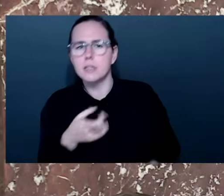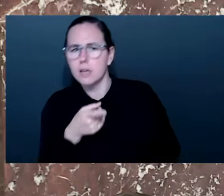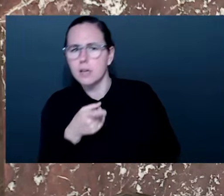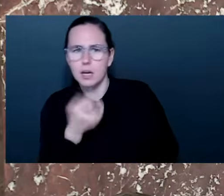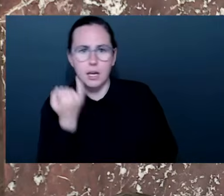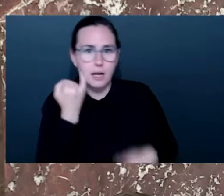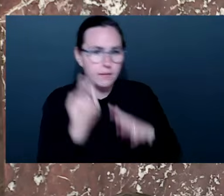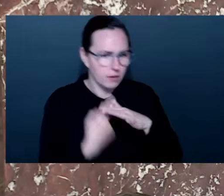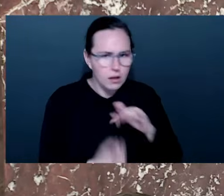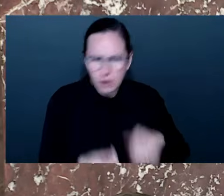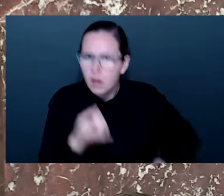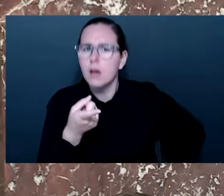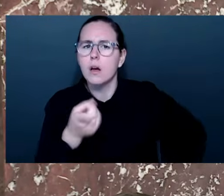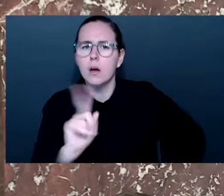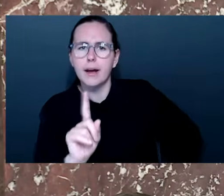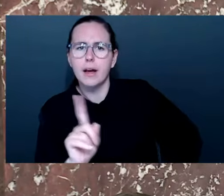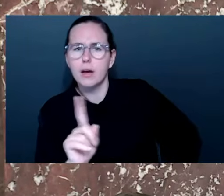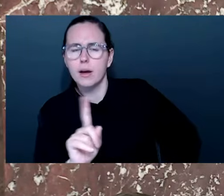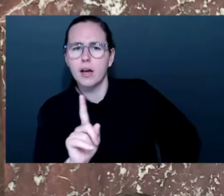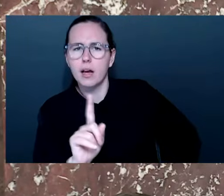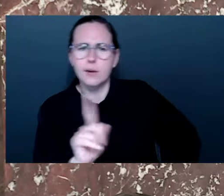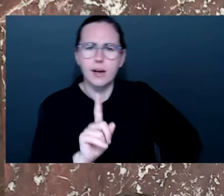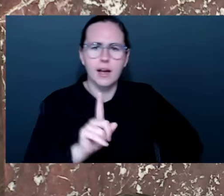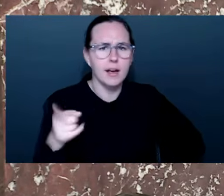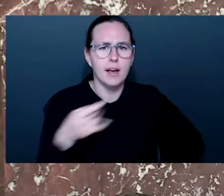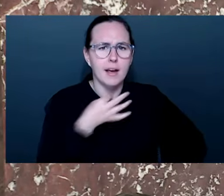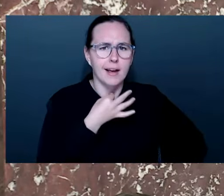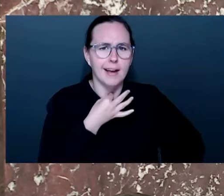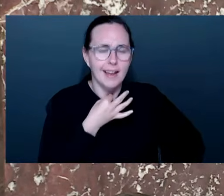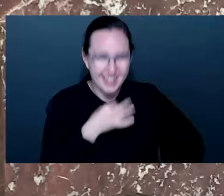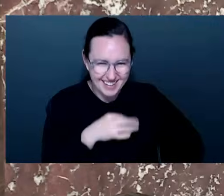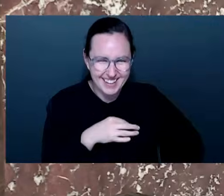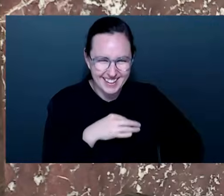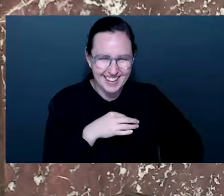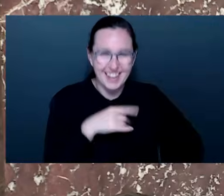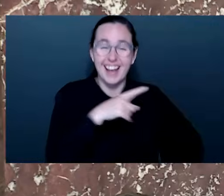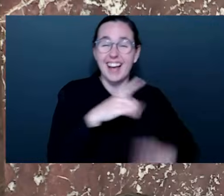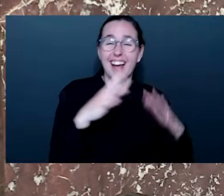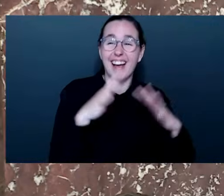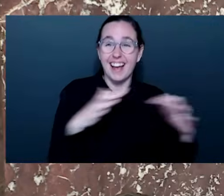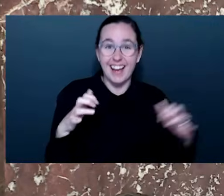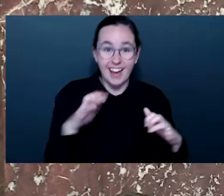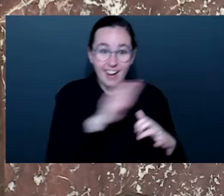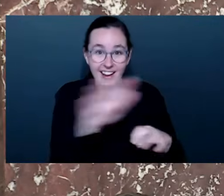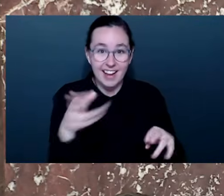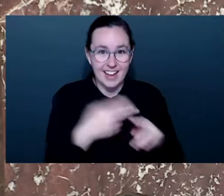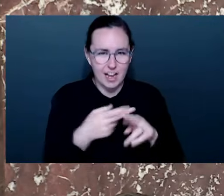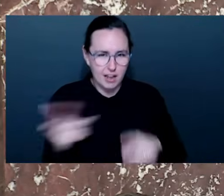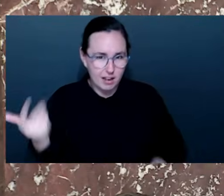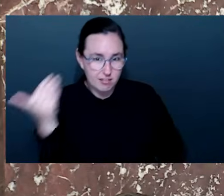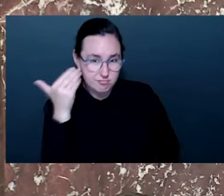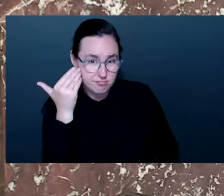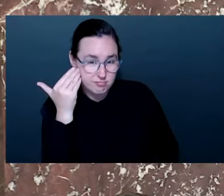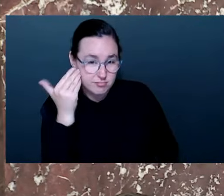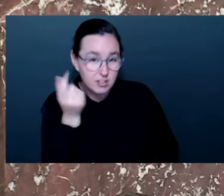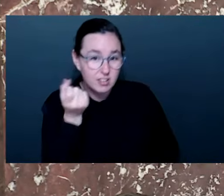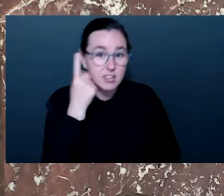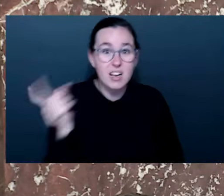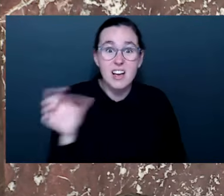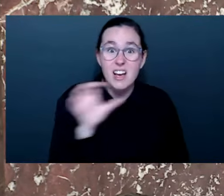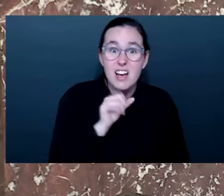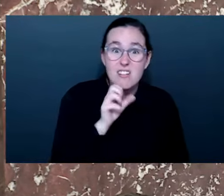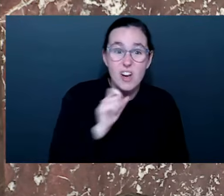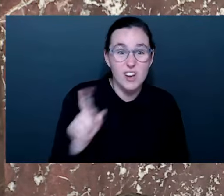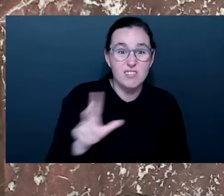well. So she's an ardent observer, even though she's only turning 3 today. And knowing how this town can sometimes